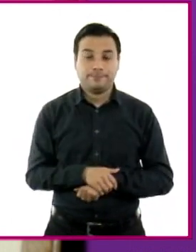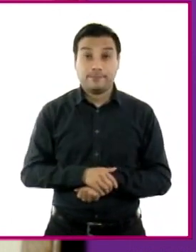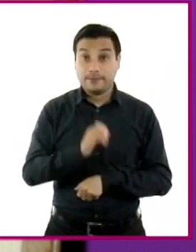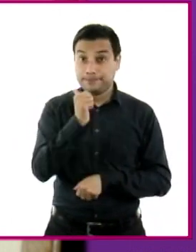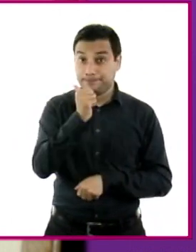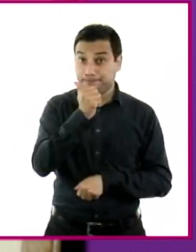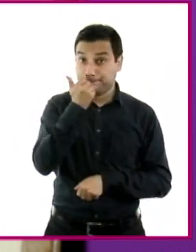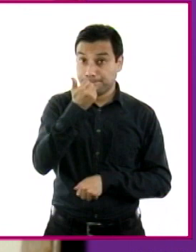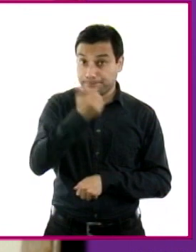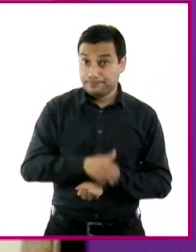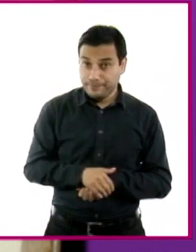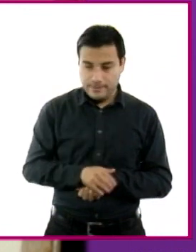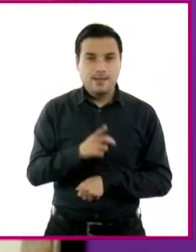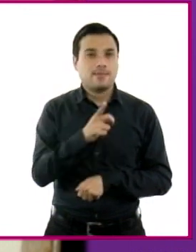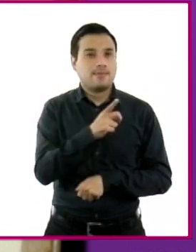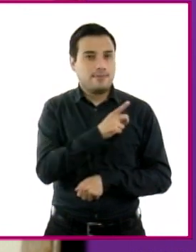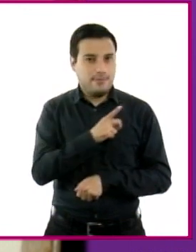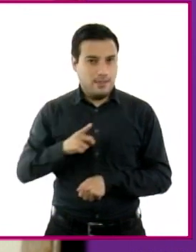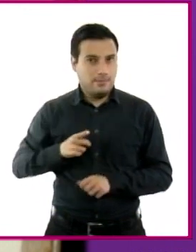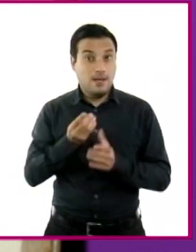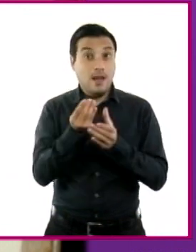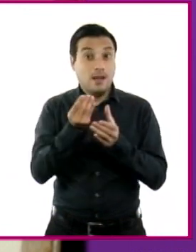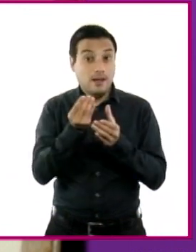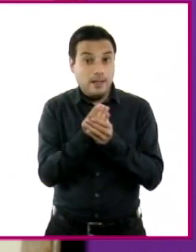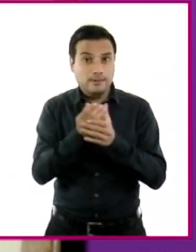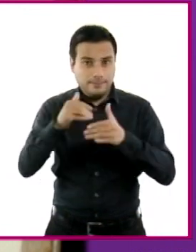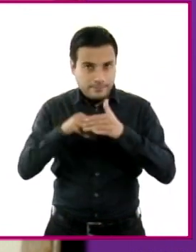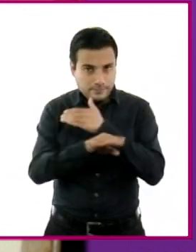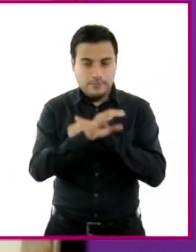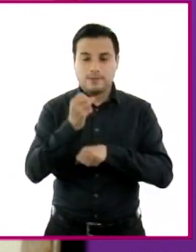Students must be on time for their classes.